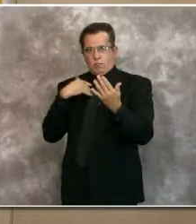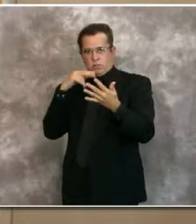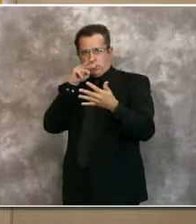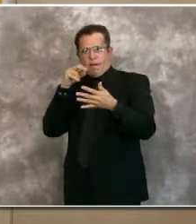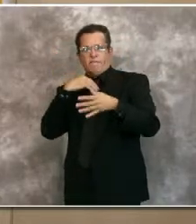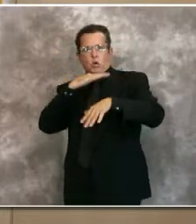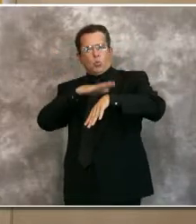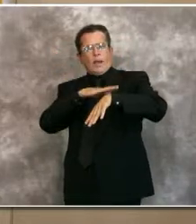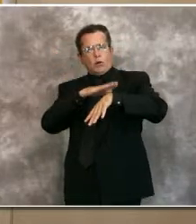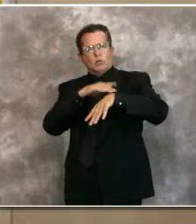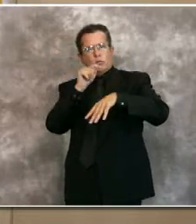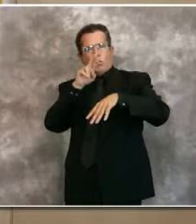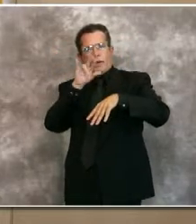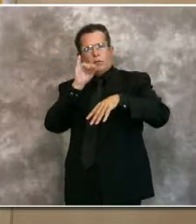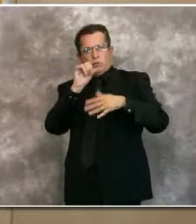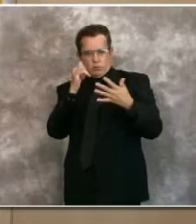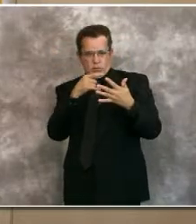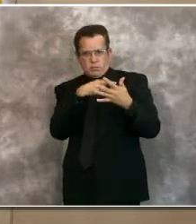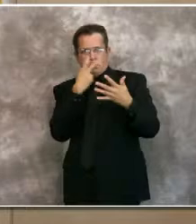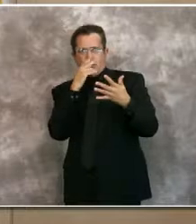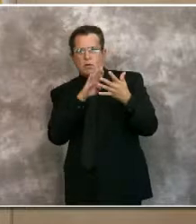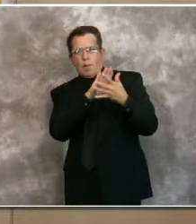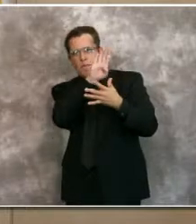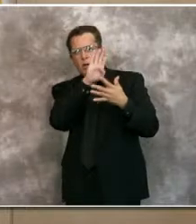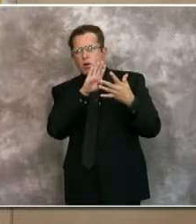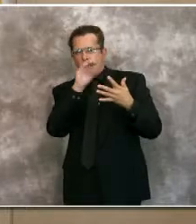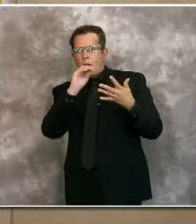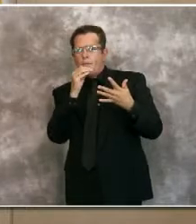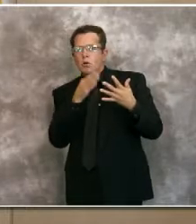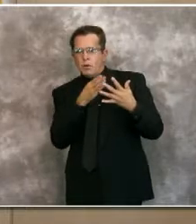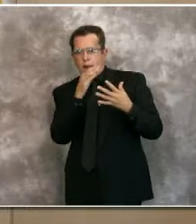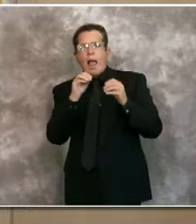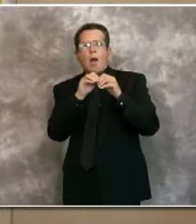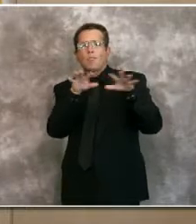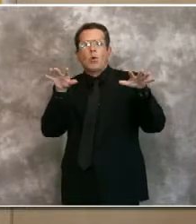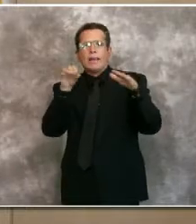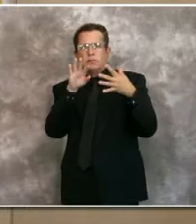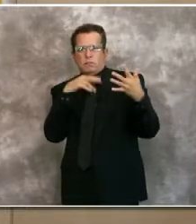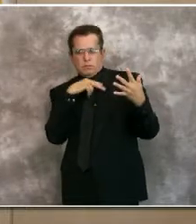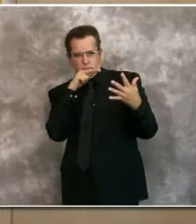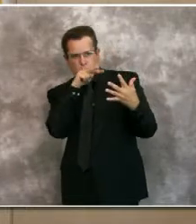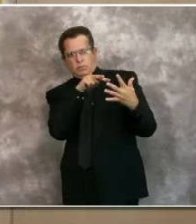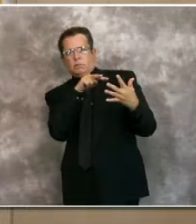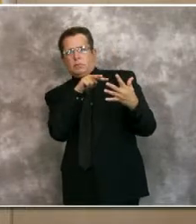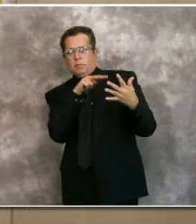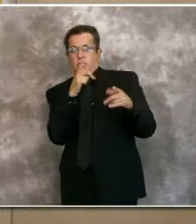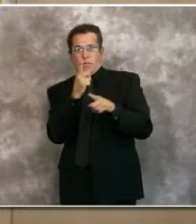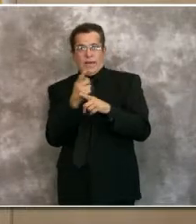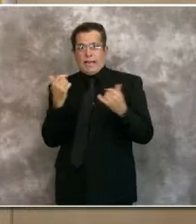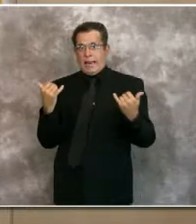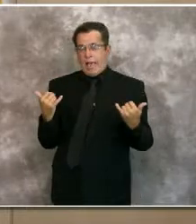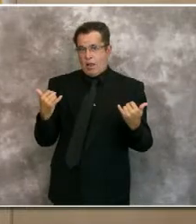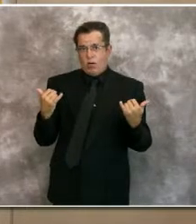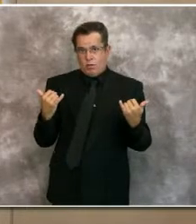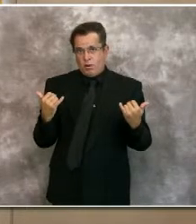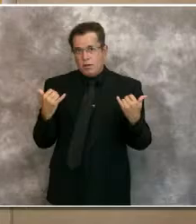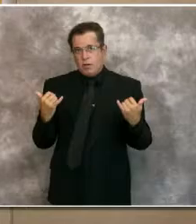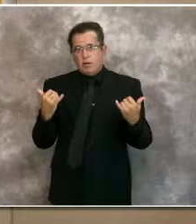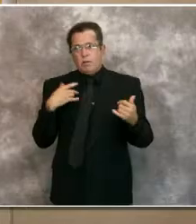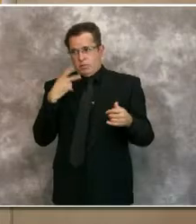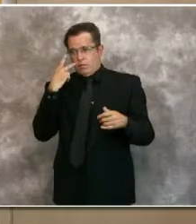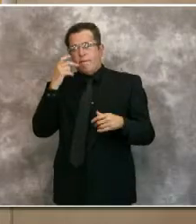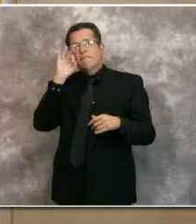triggers that are becoming abnormal, particularly with our outbreaks, at this point, as